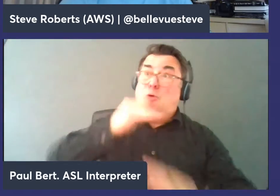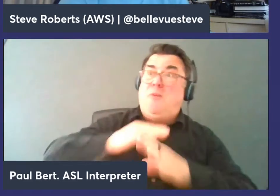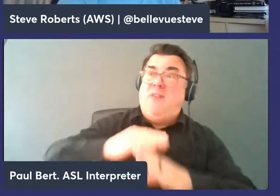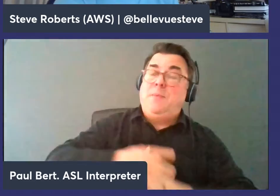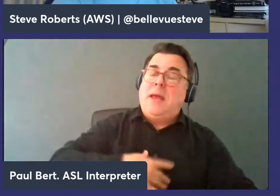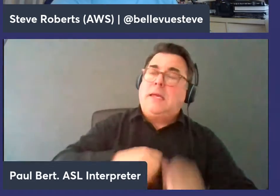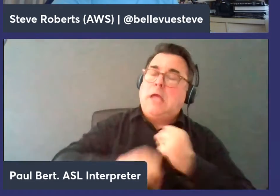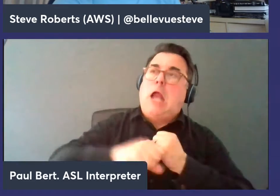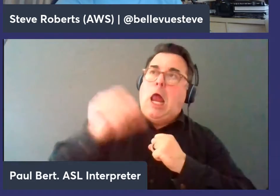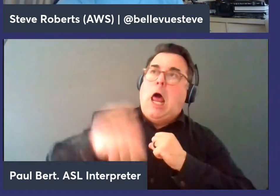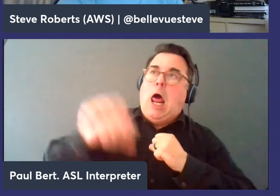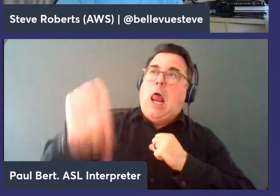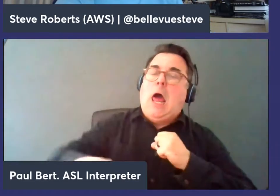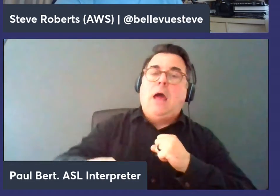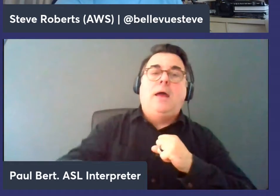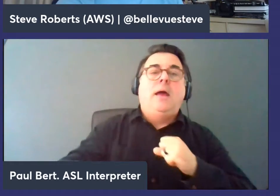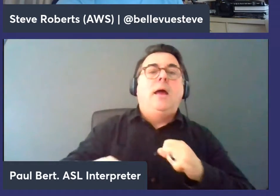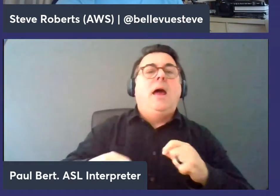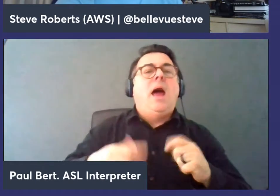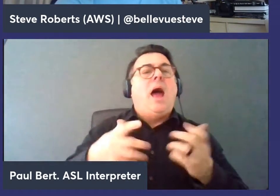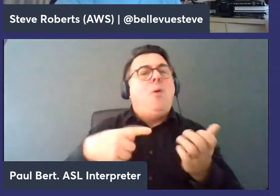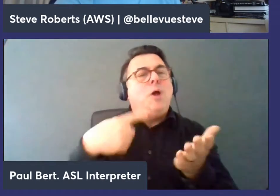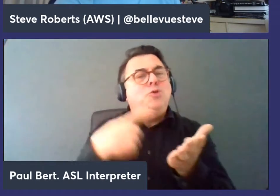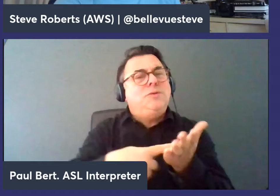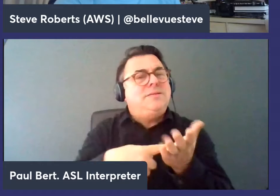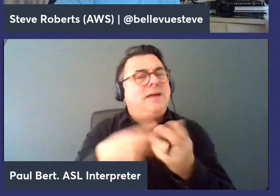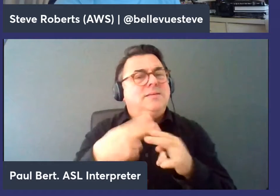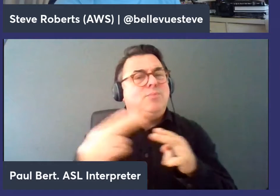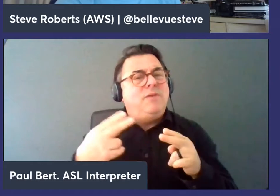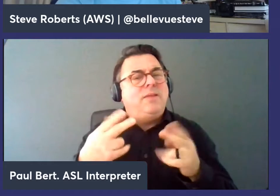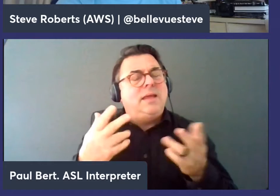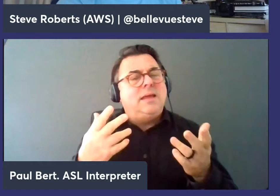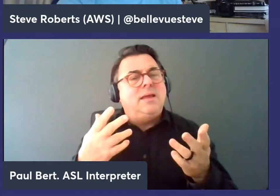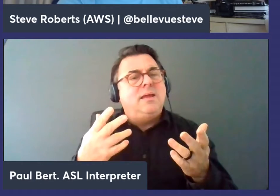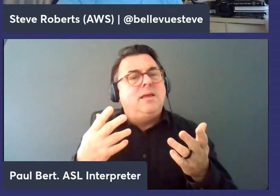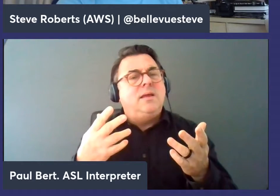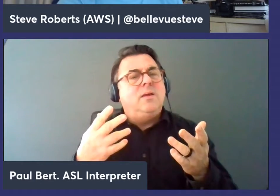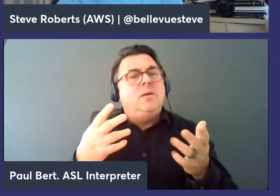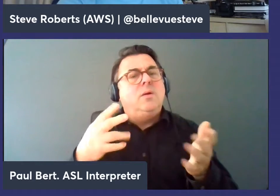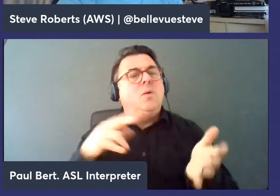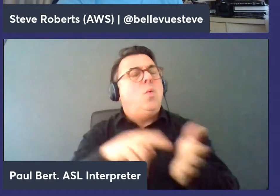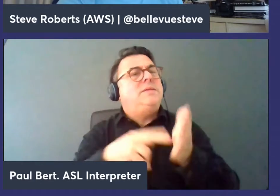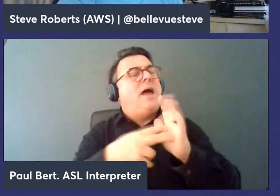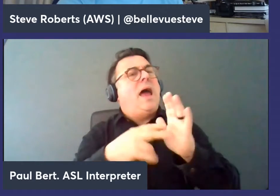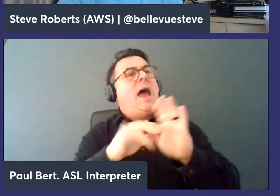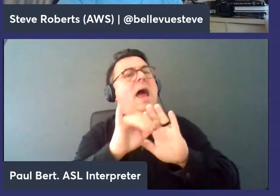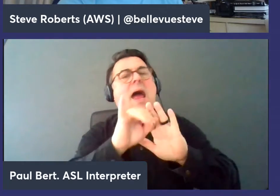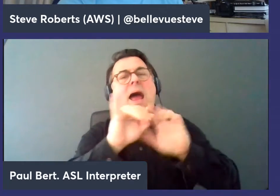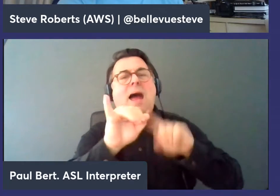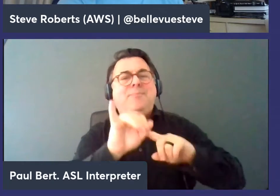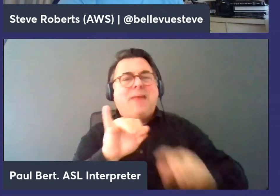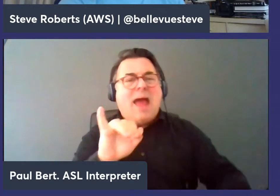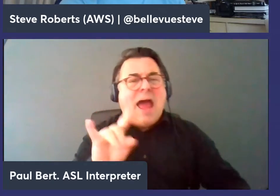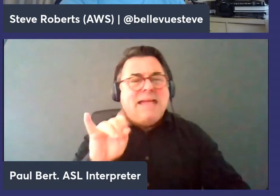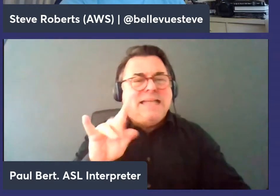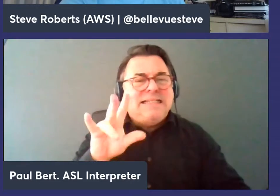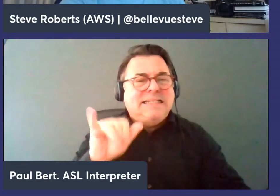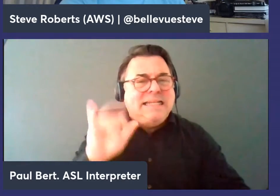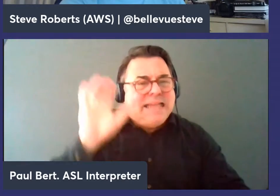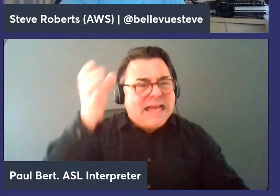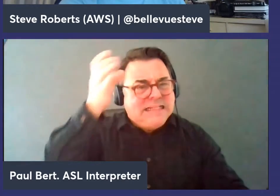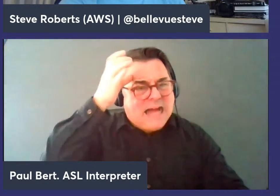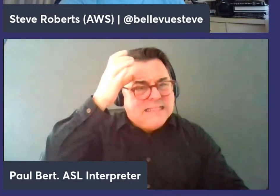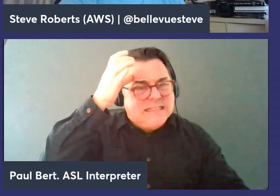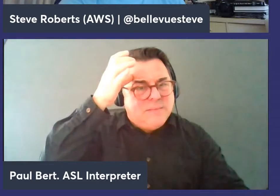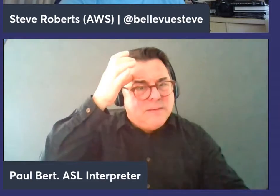So, I did want to talk a little bit about what constitutes identity. Identity is very different